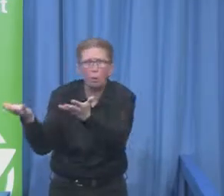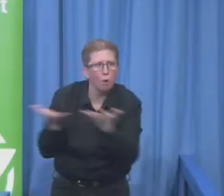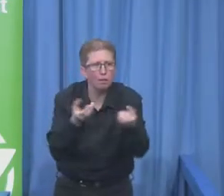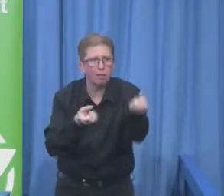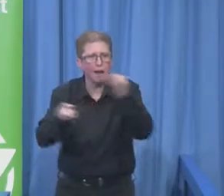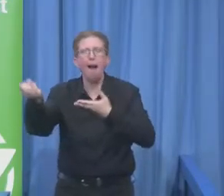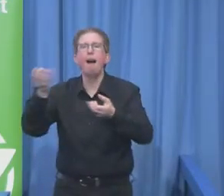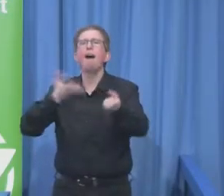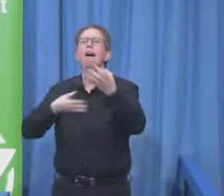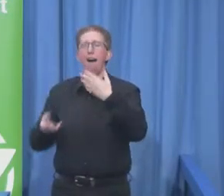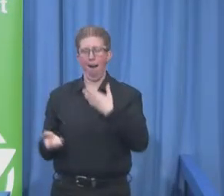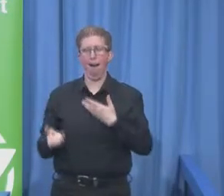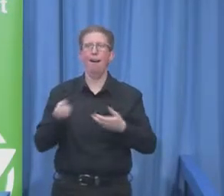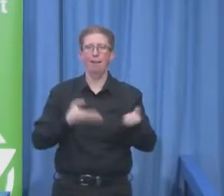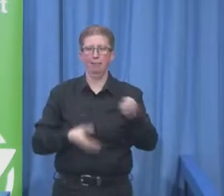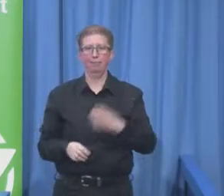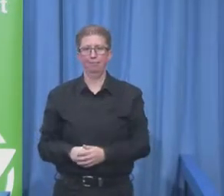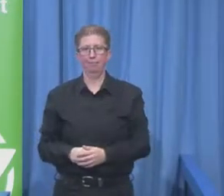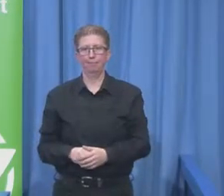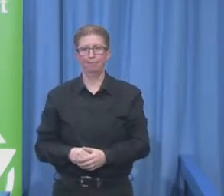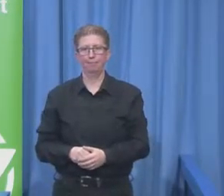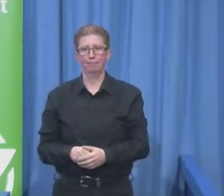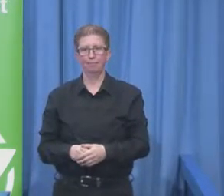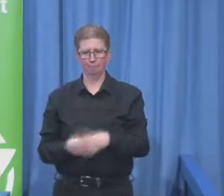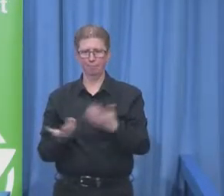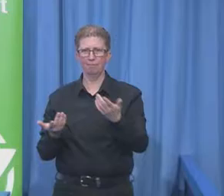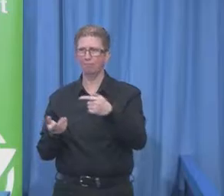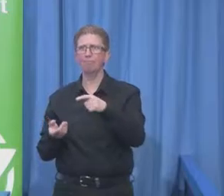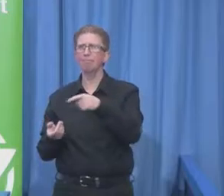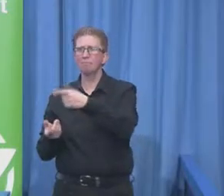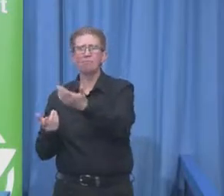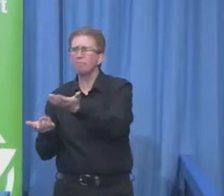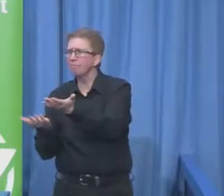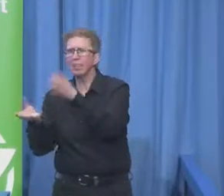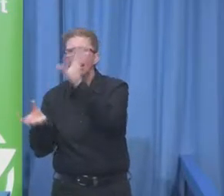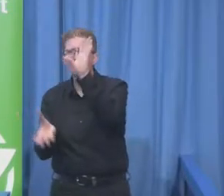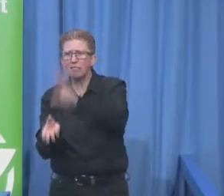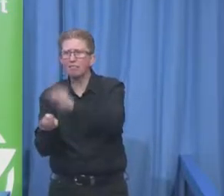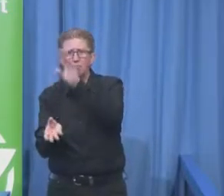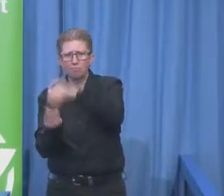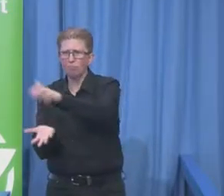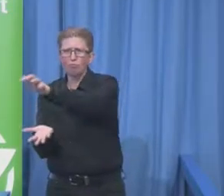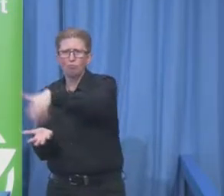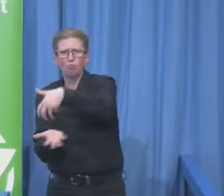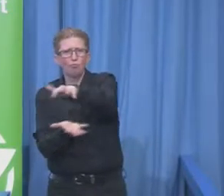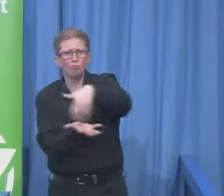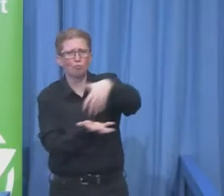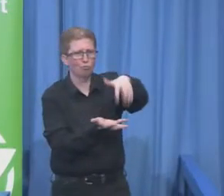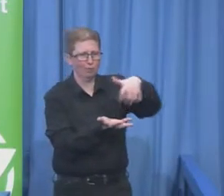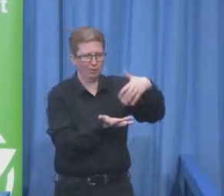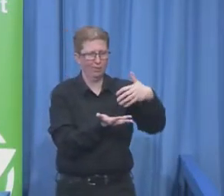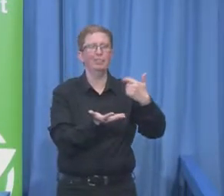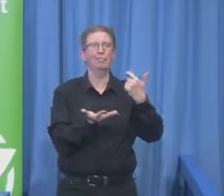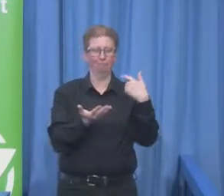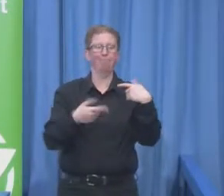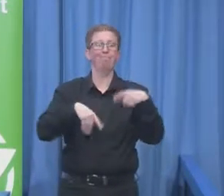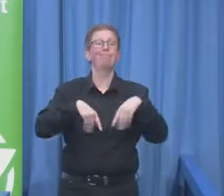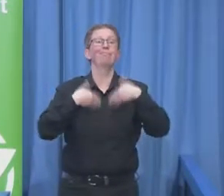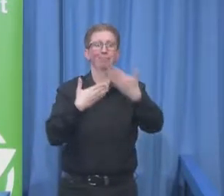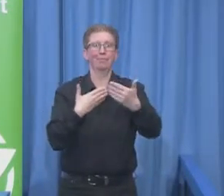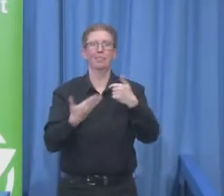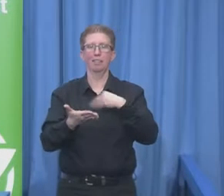with disabilities themselves and chairmen who've integrated disability into their business models. It's also available on